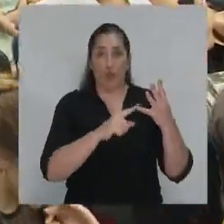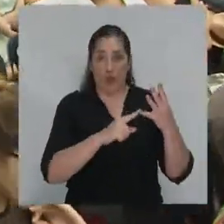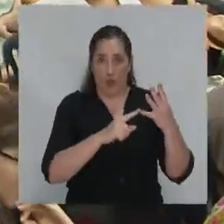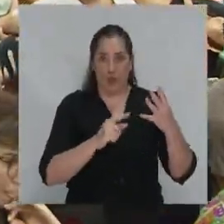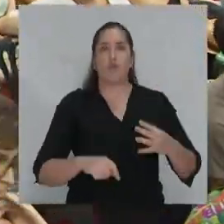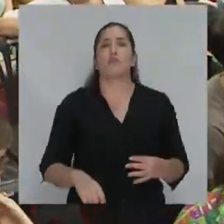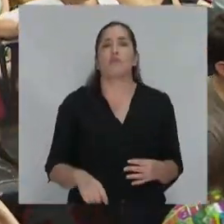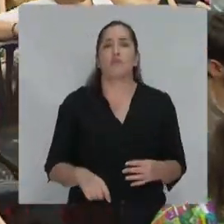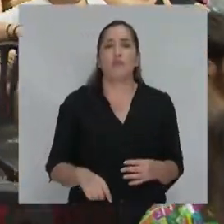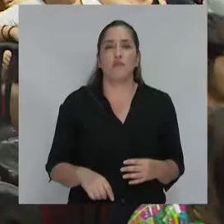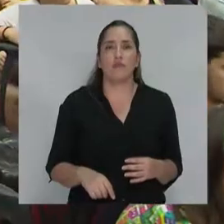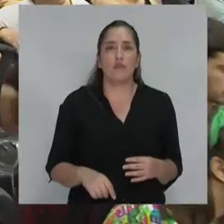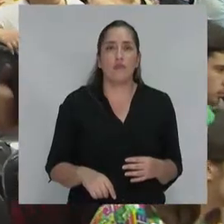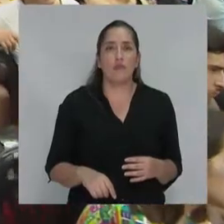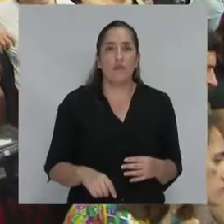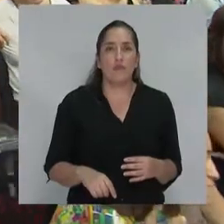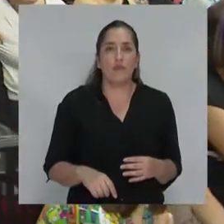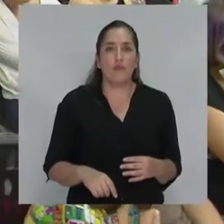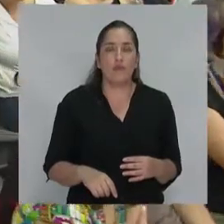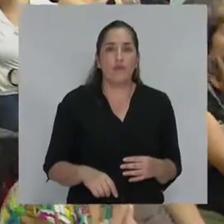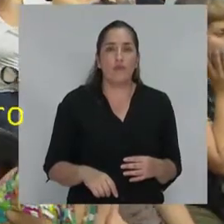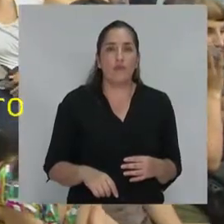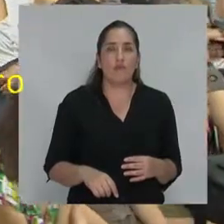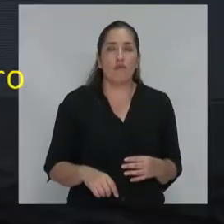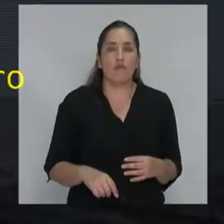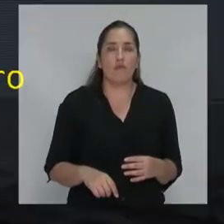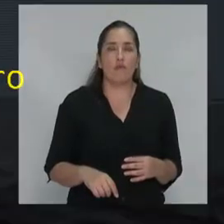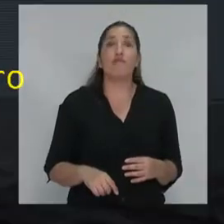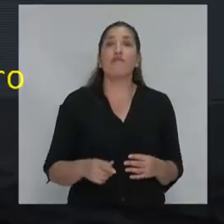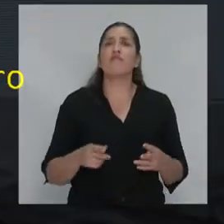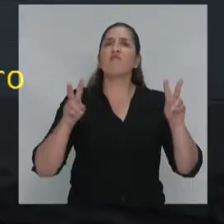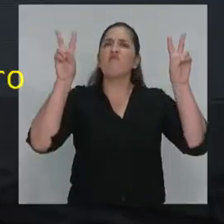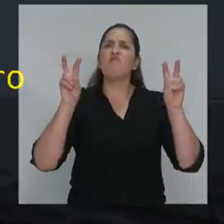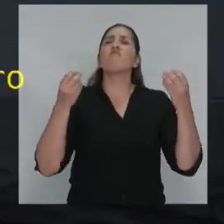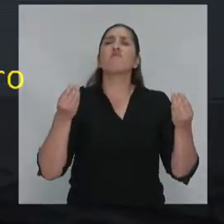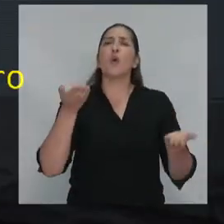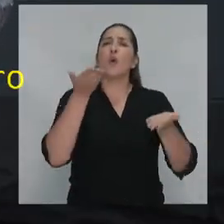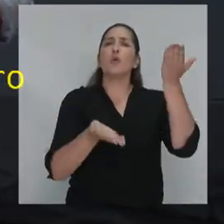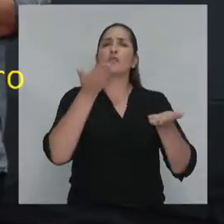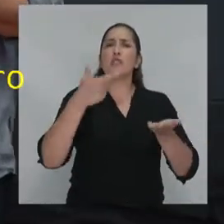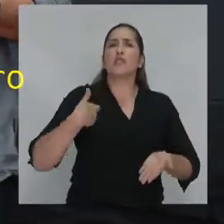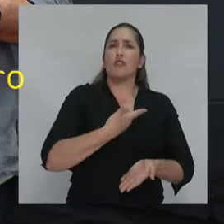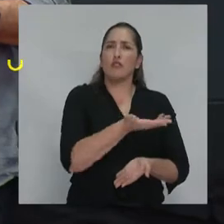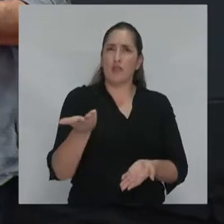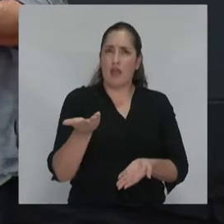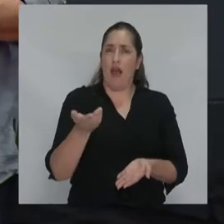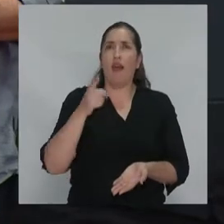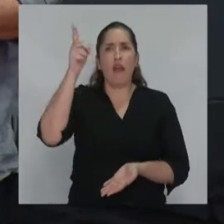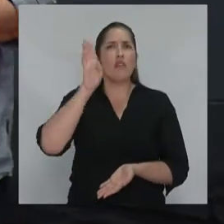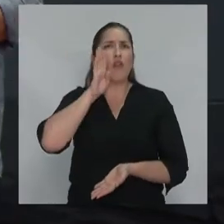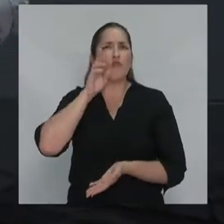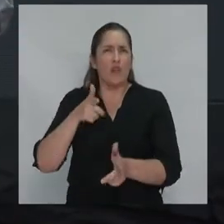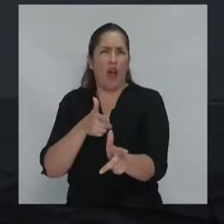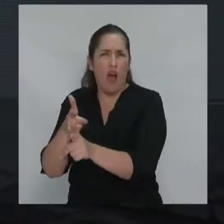Number four, global justice, not the U.S. war machine. In ten years, spent almost